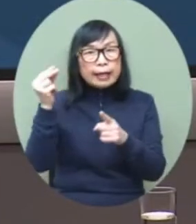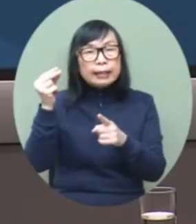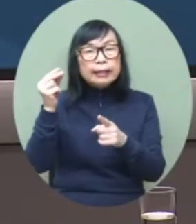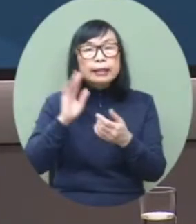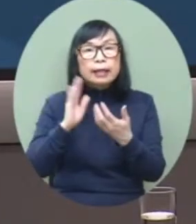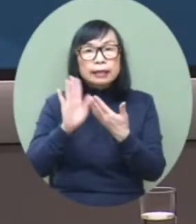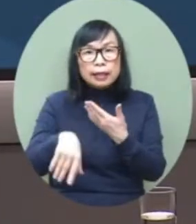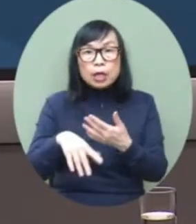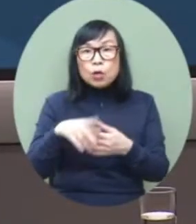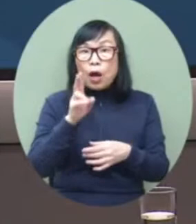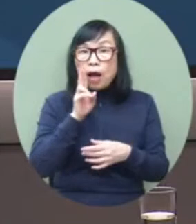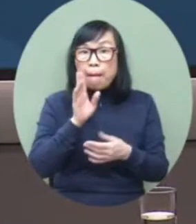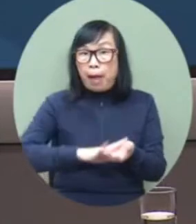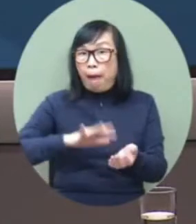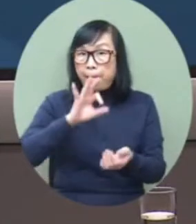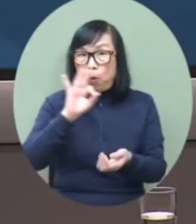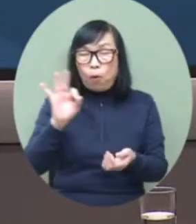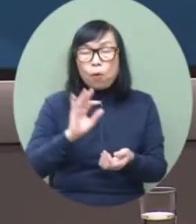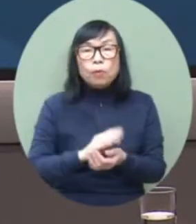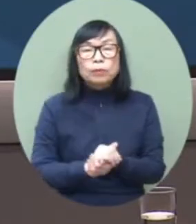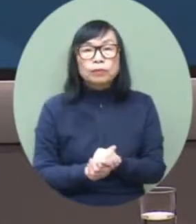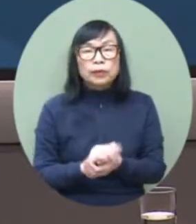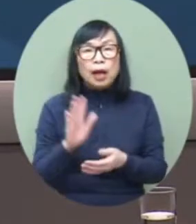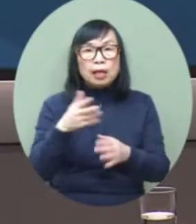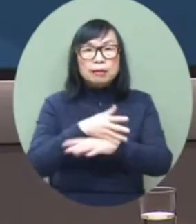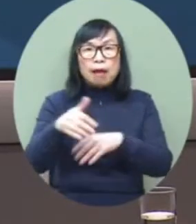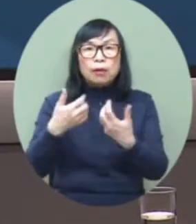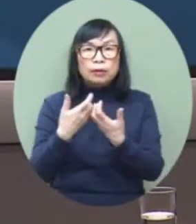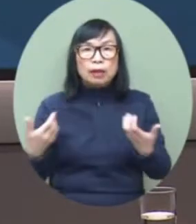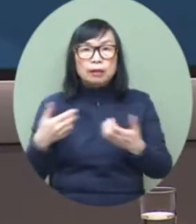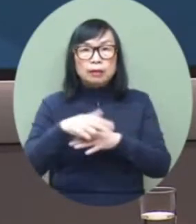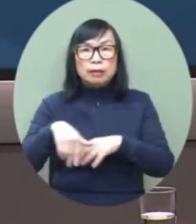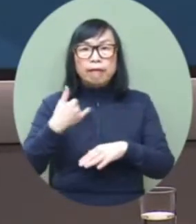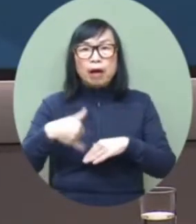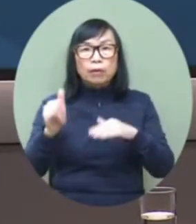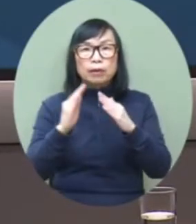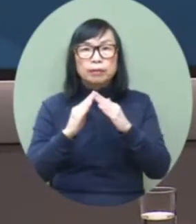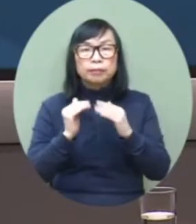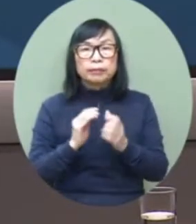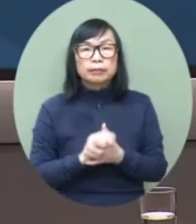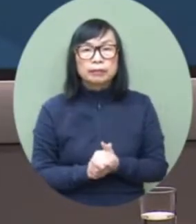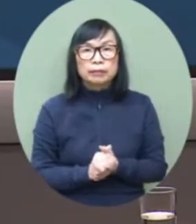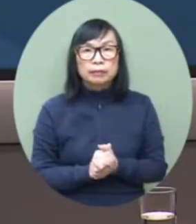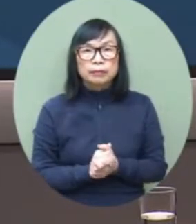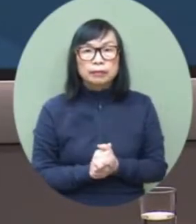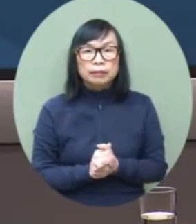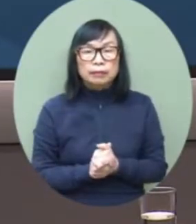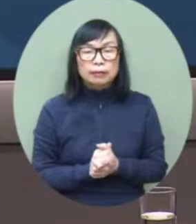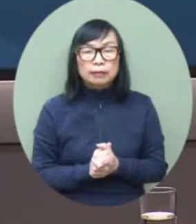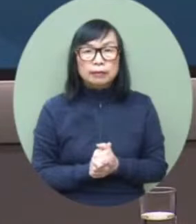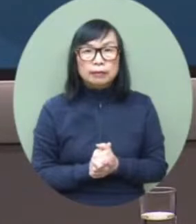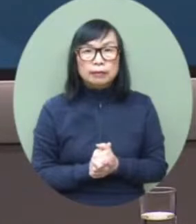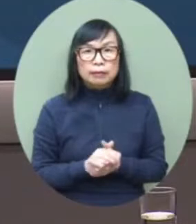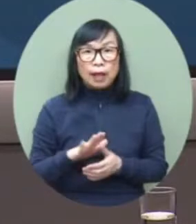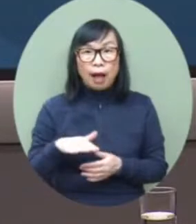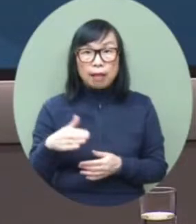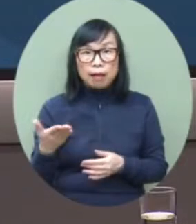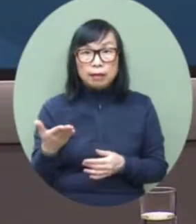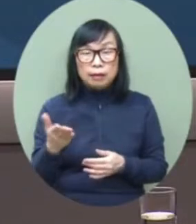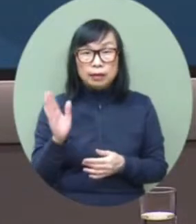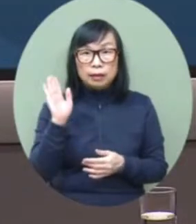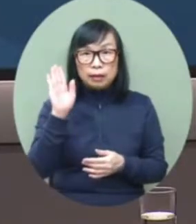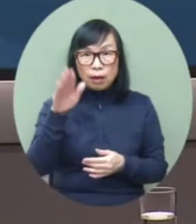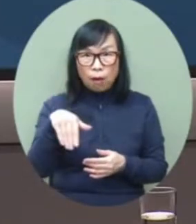then if they test negative 7 days after confirmation, then they can leave the CIFs